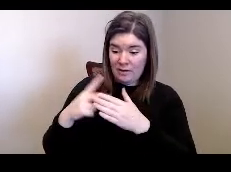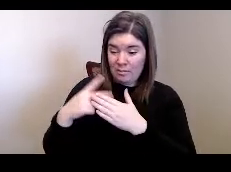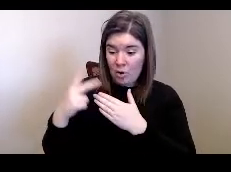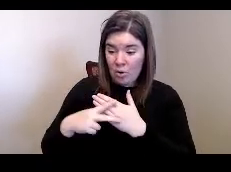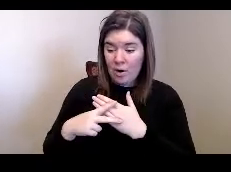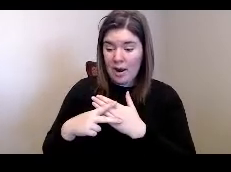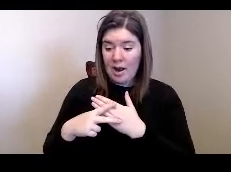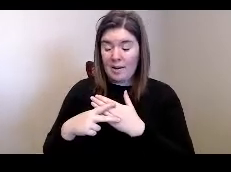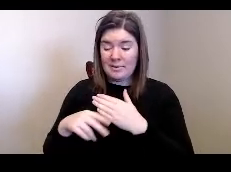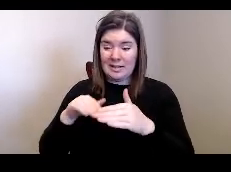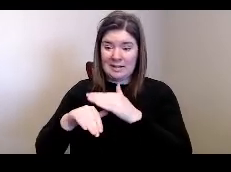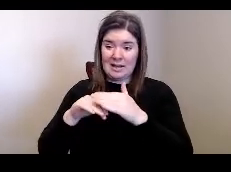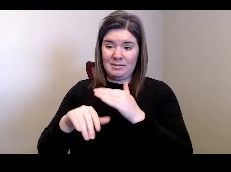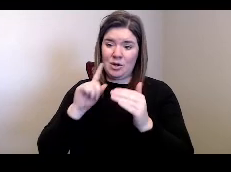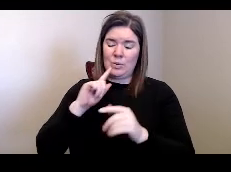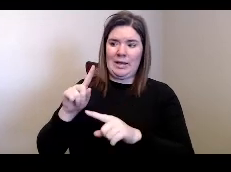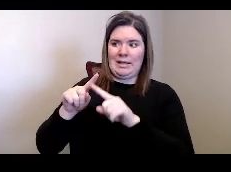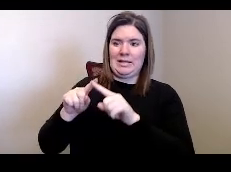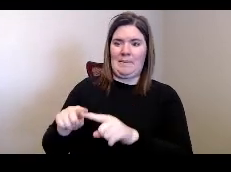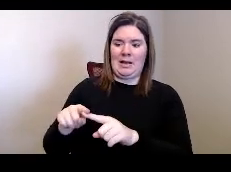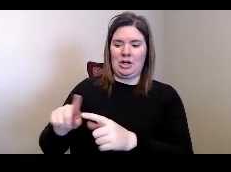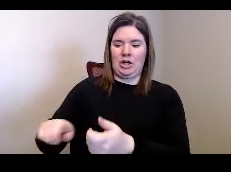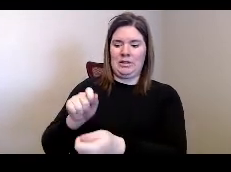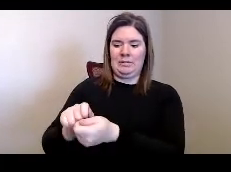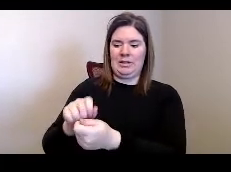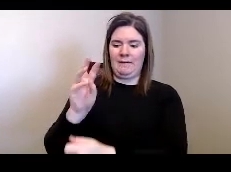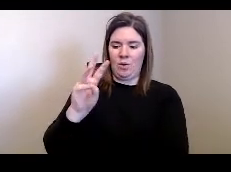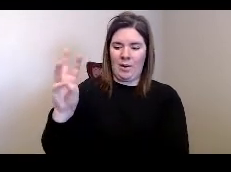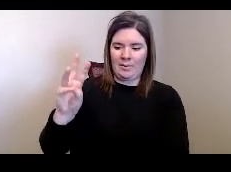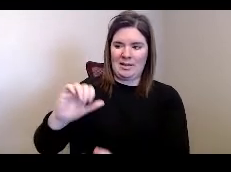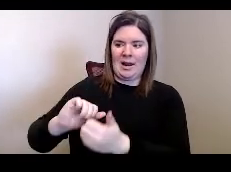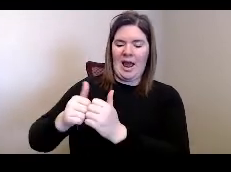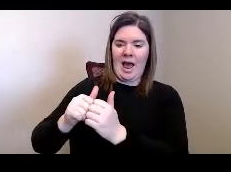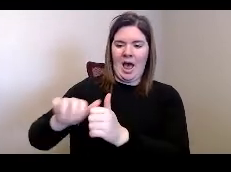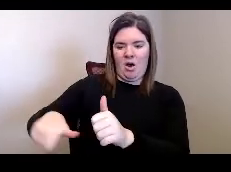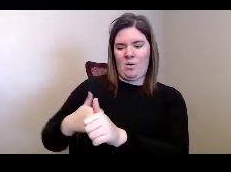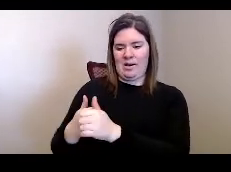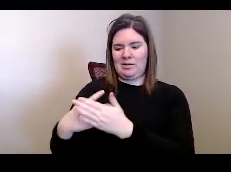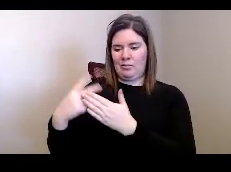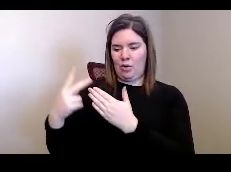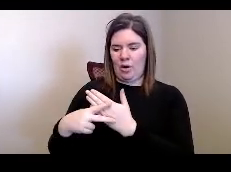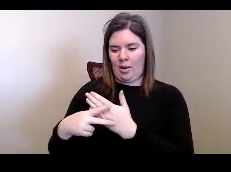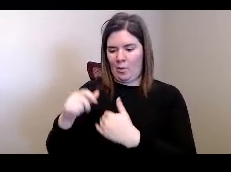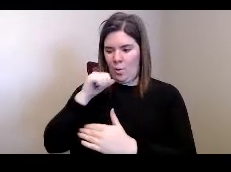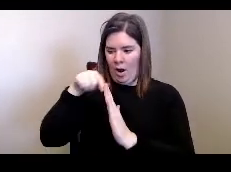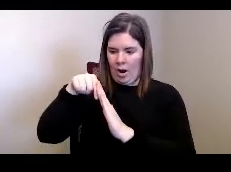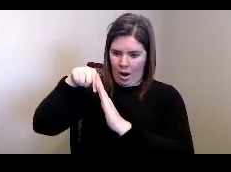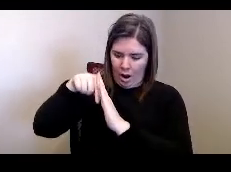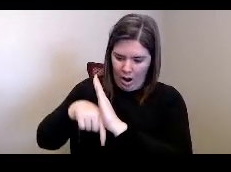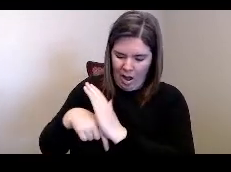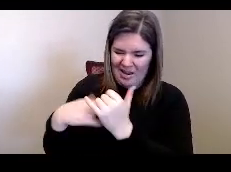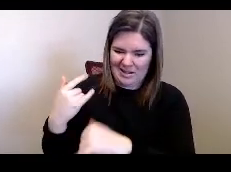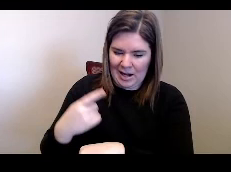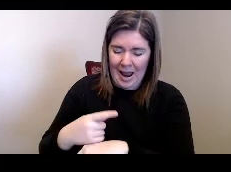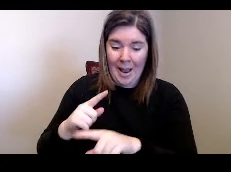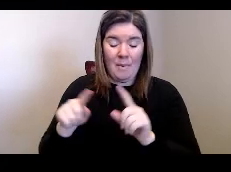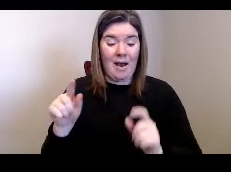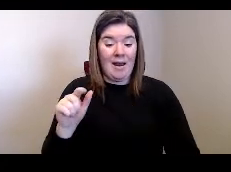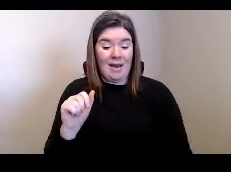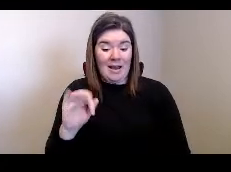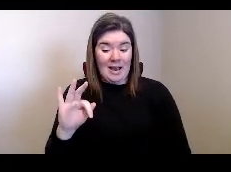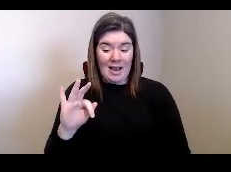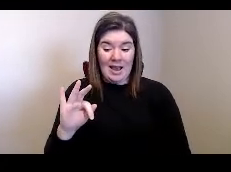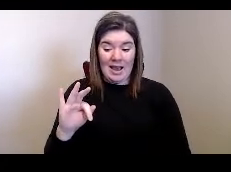on how the app in this case or the website is programmed. So we're not getting into that today, but you know, if it does export